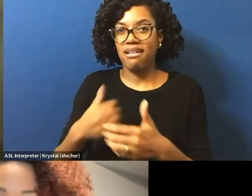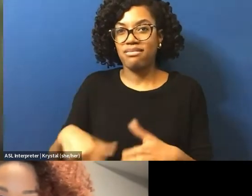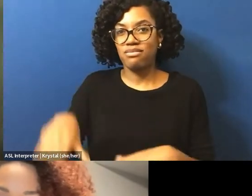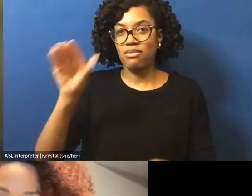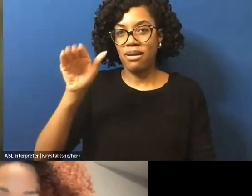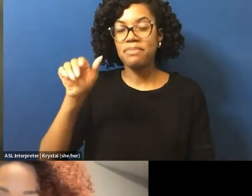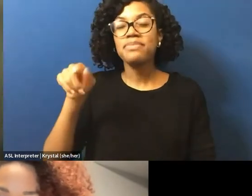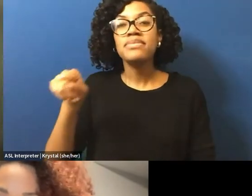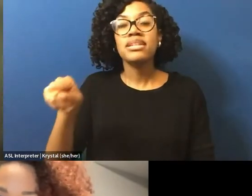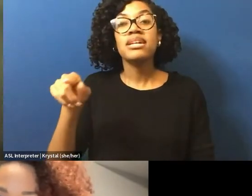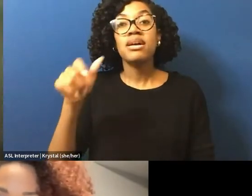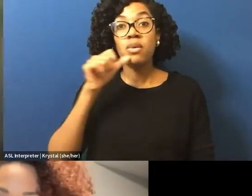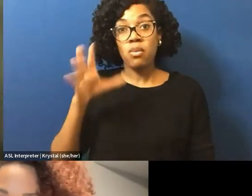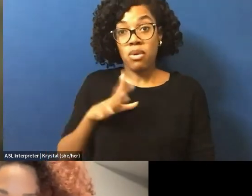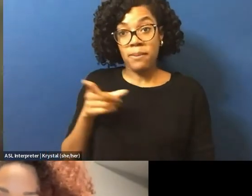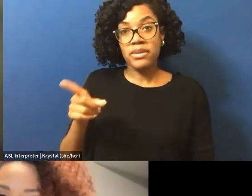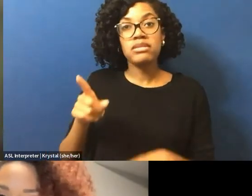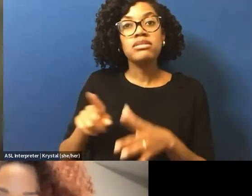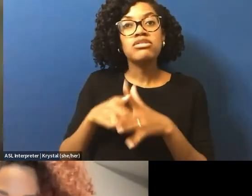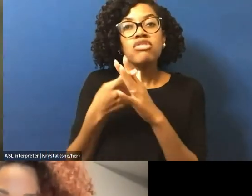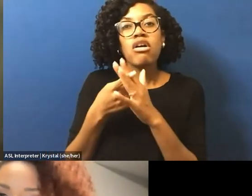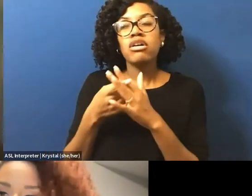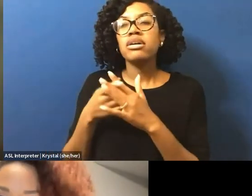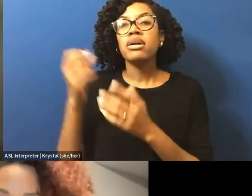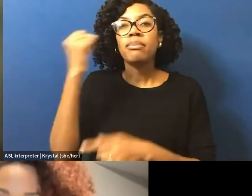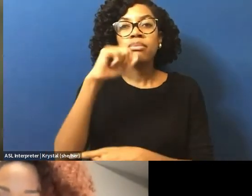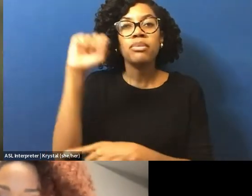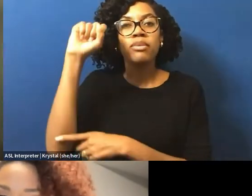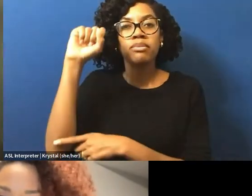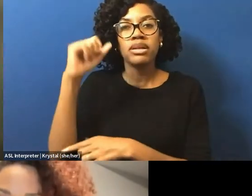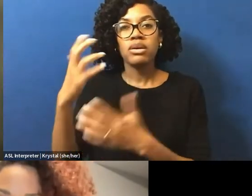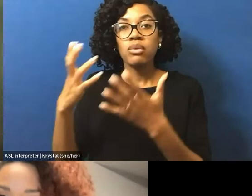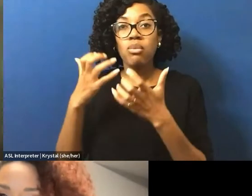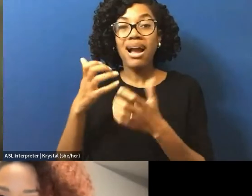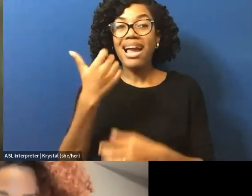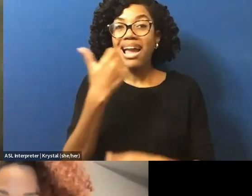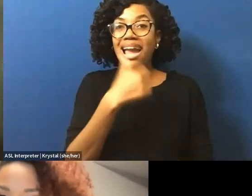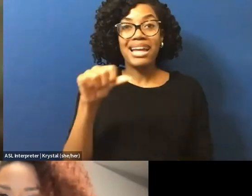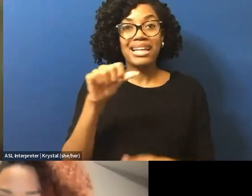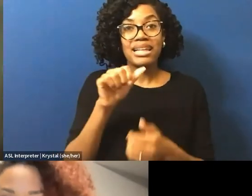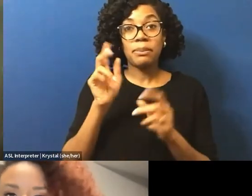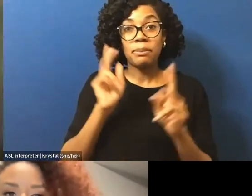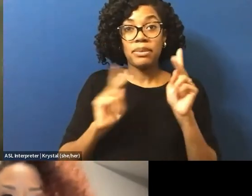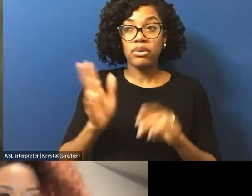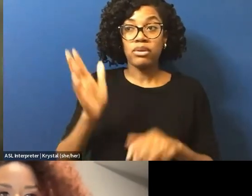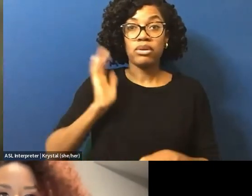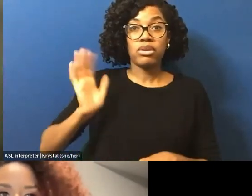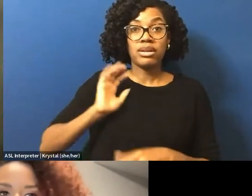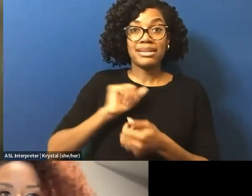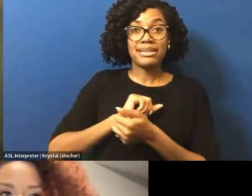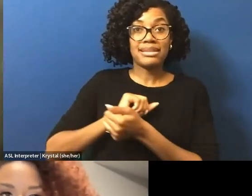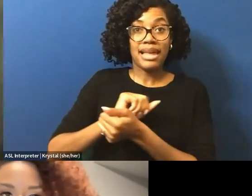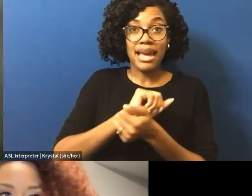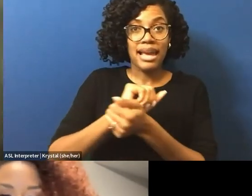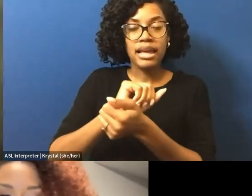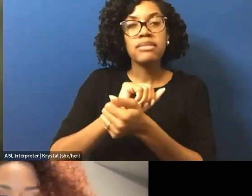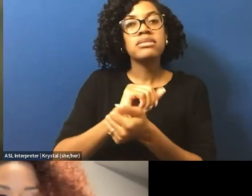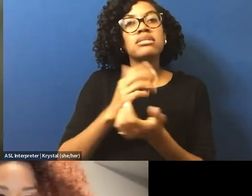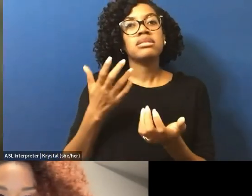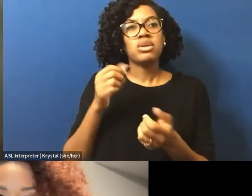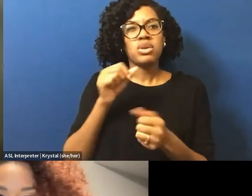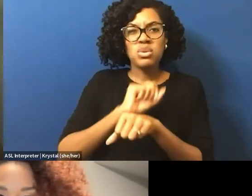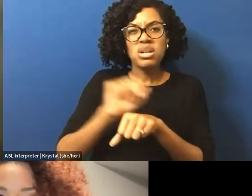started a movement to get pensions for ex-slaves, right? So payment from the government for the work that they did in the past.